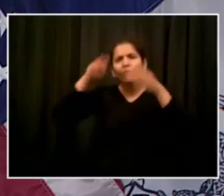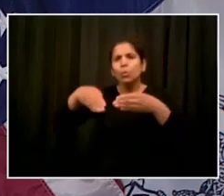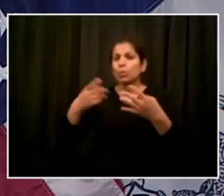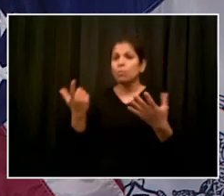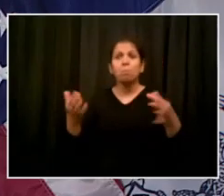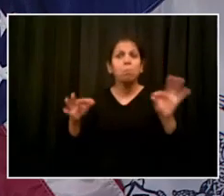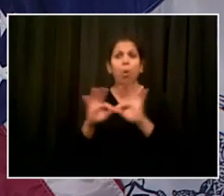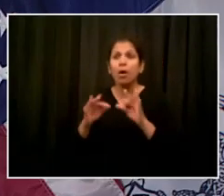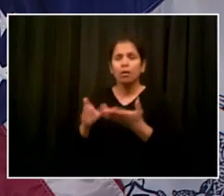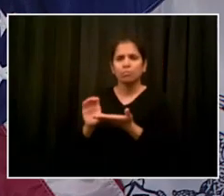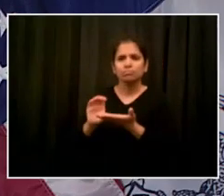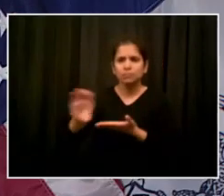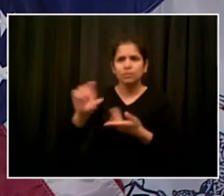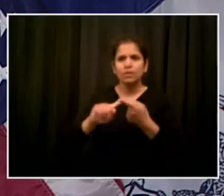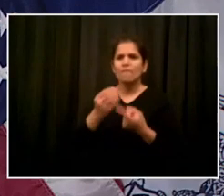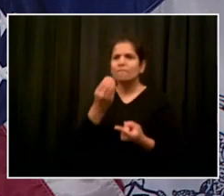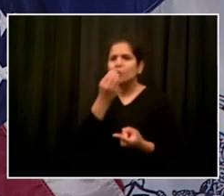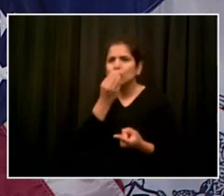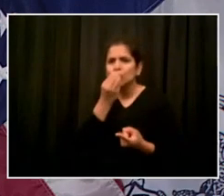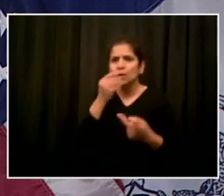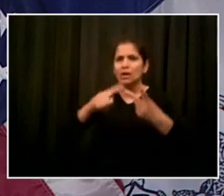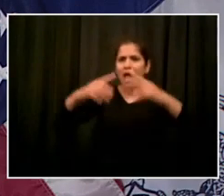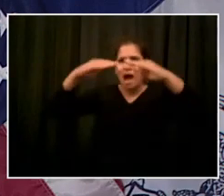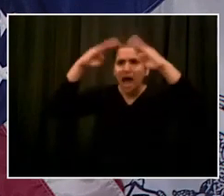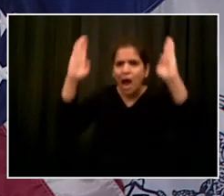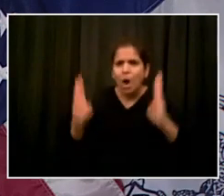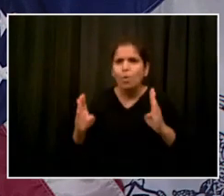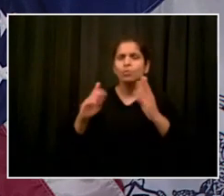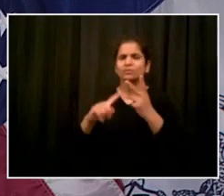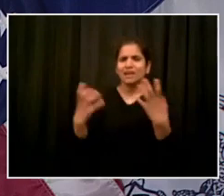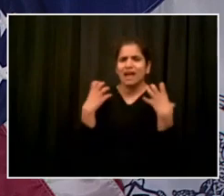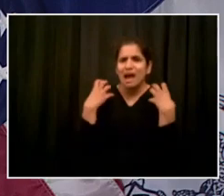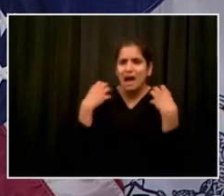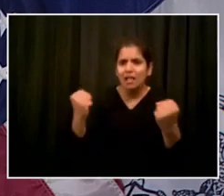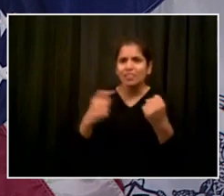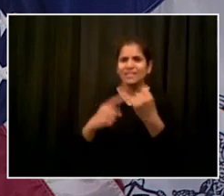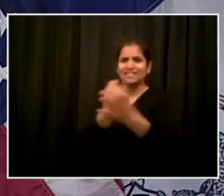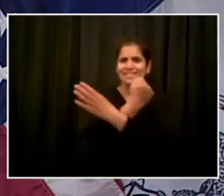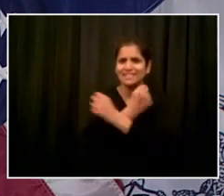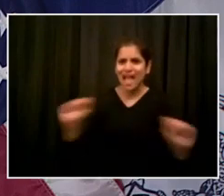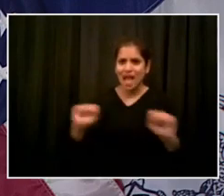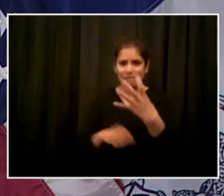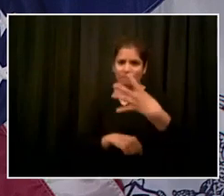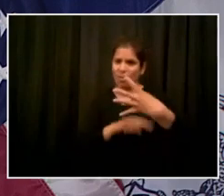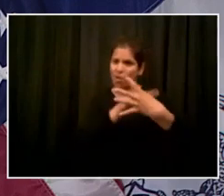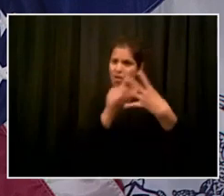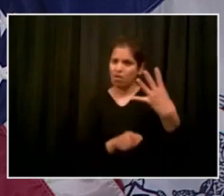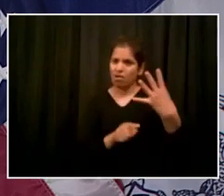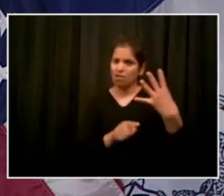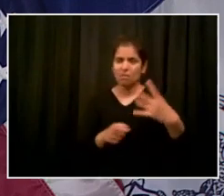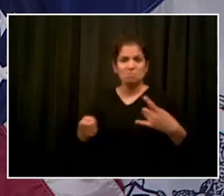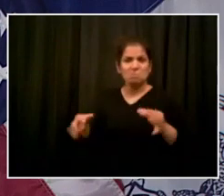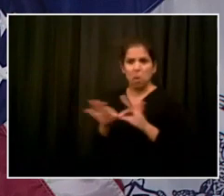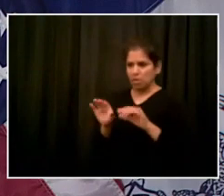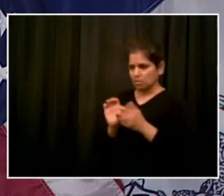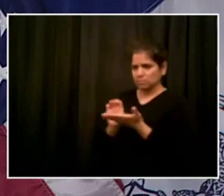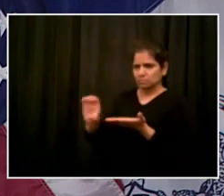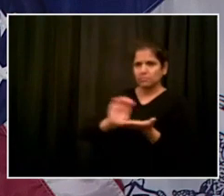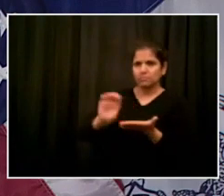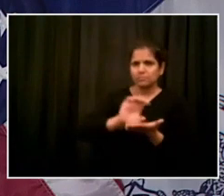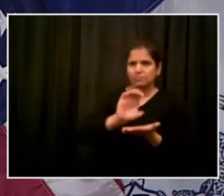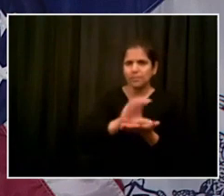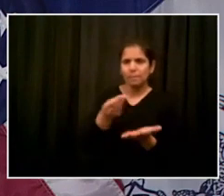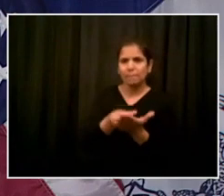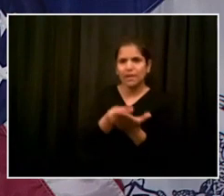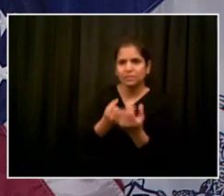to socially distance, to put on those face coverings, to be educated to do the right thing in this related to this disease, particularly in the hardest hit communities, and they can be convinced to do